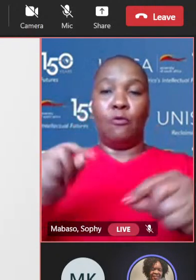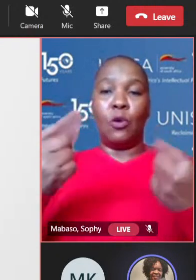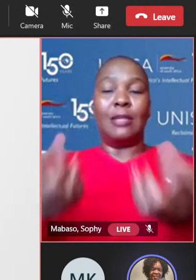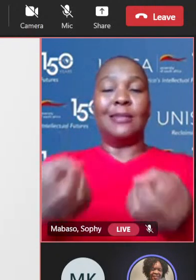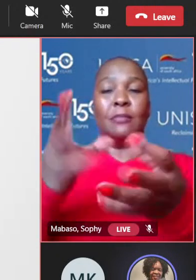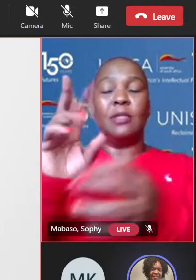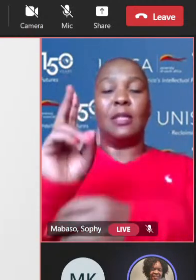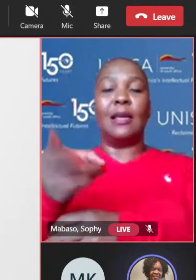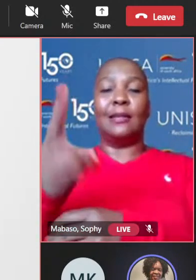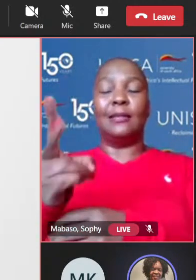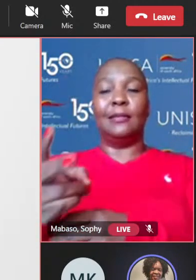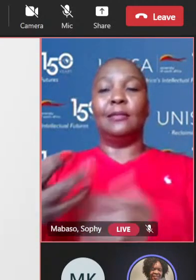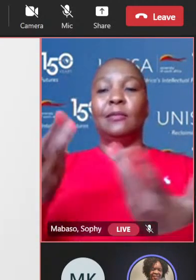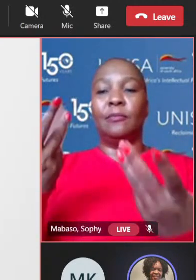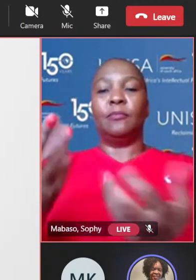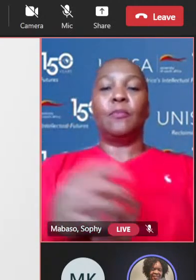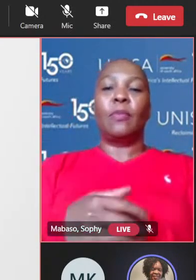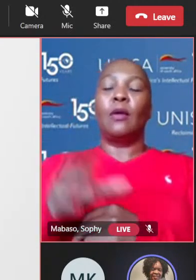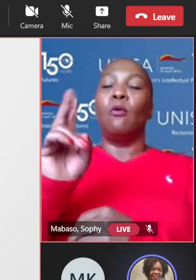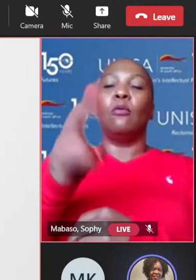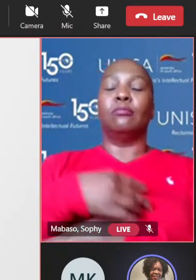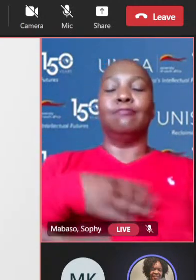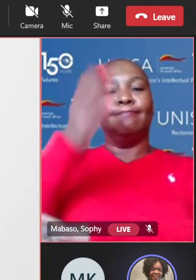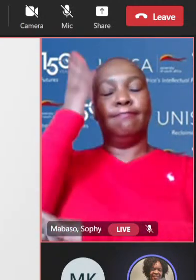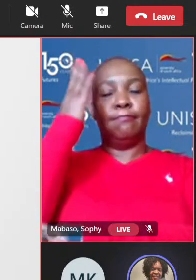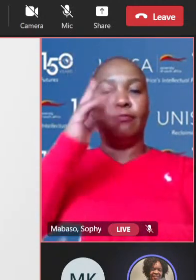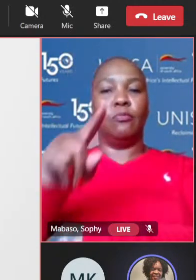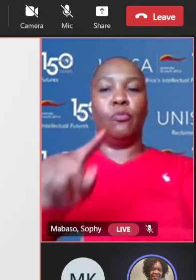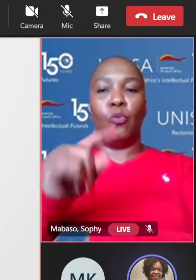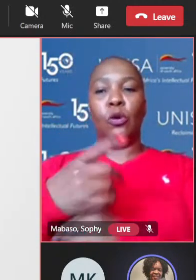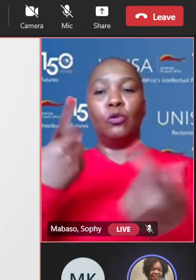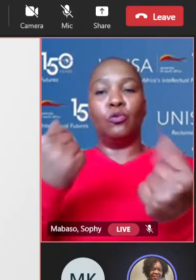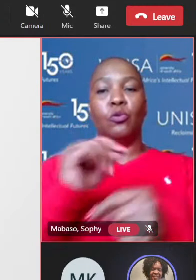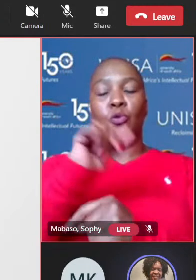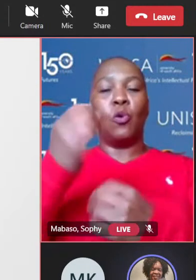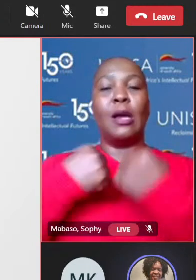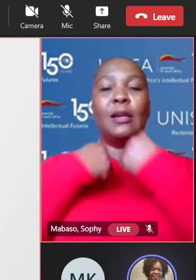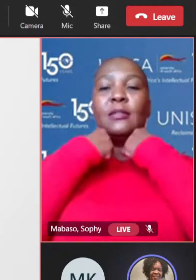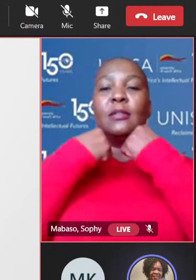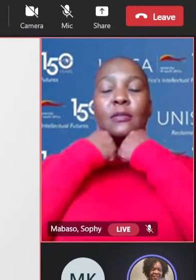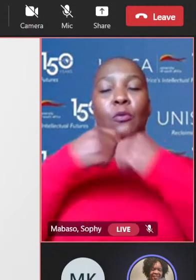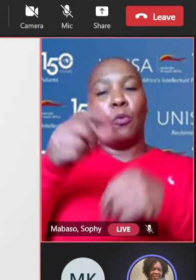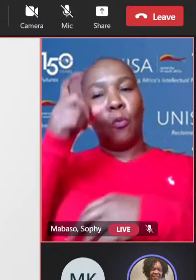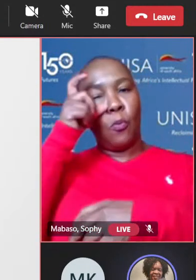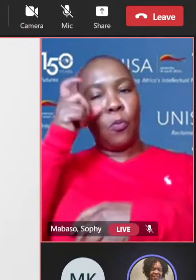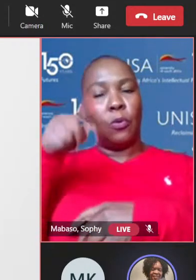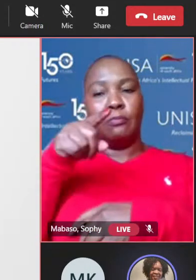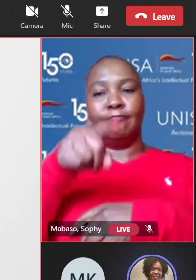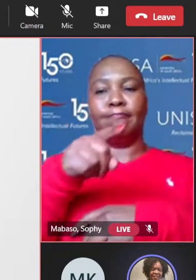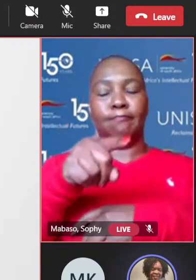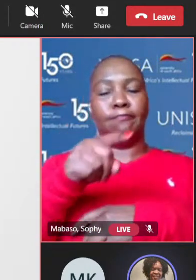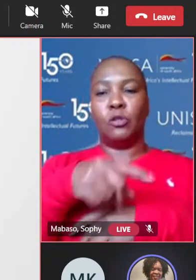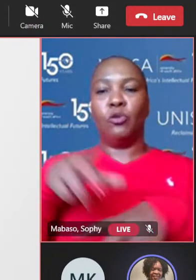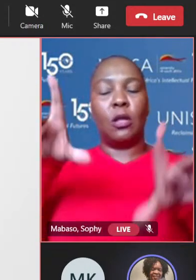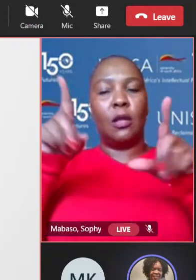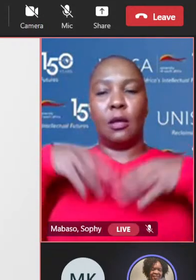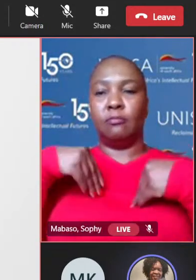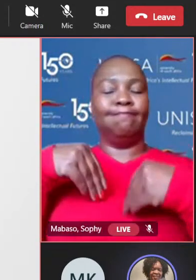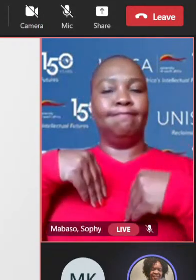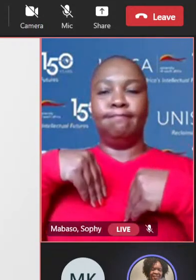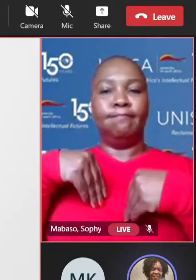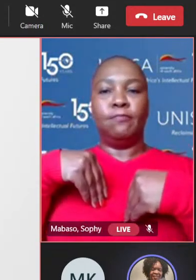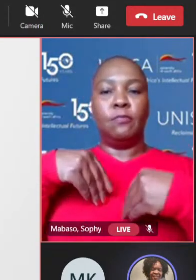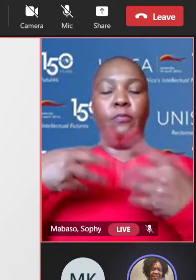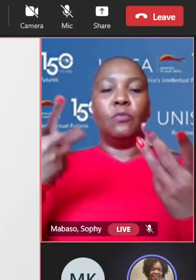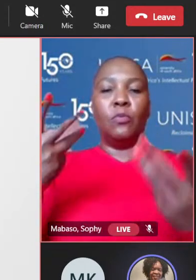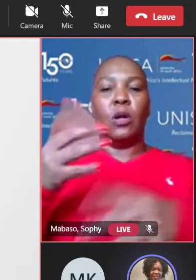an advanced stage. And also know that even when you are doing your assignments, that plagiarism is not tolerated, it's totally unacceptable,